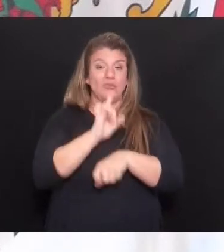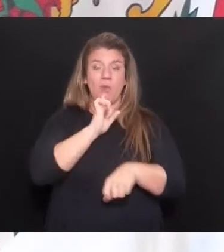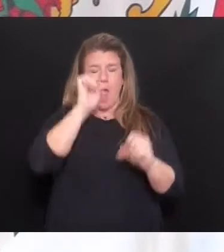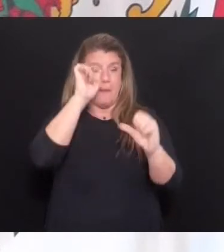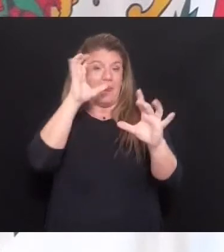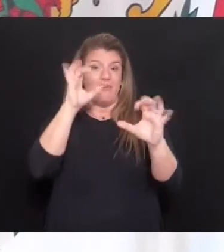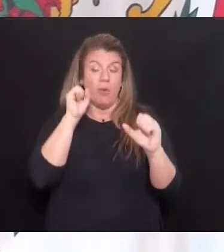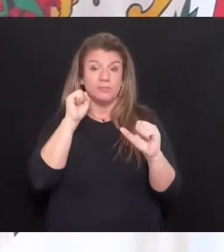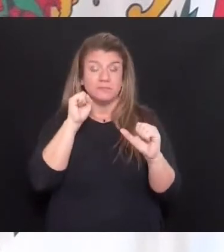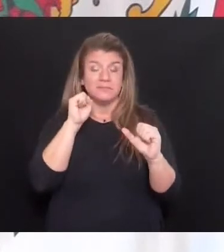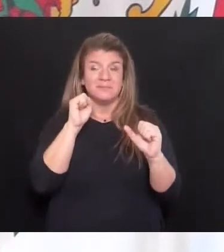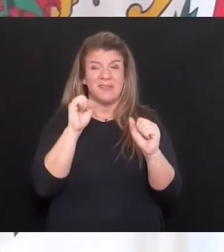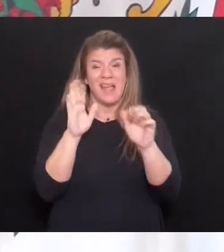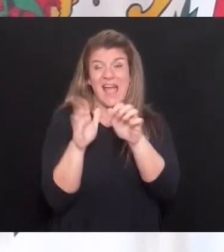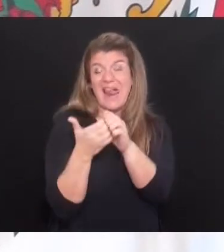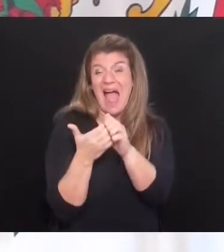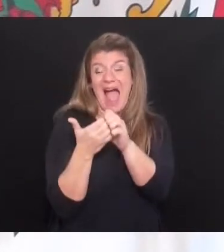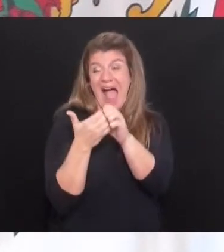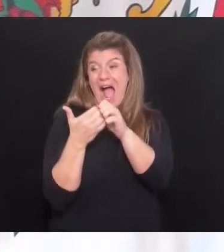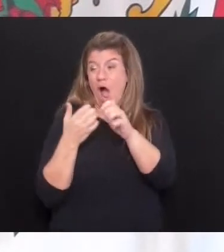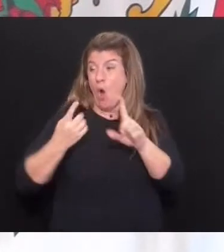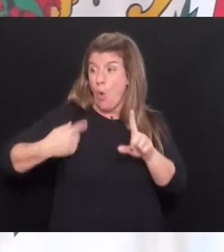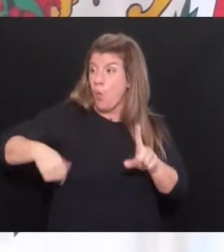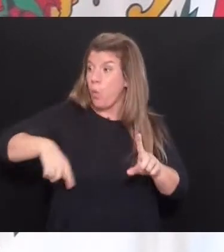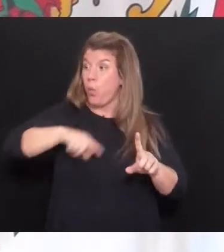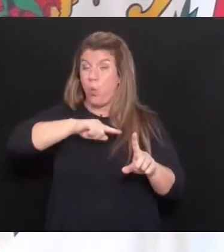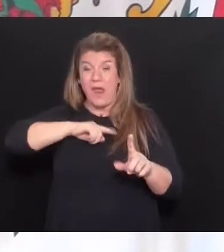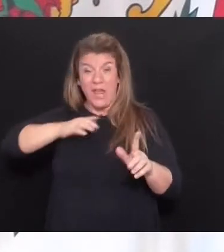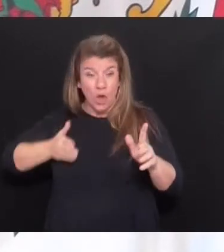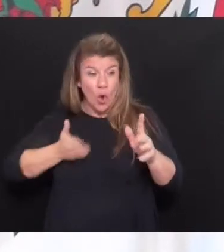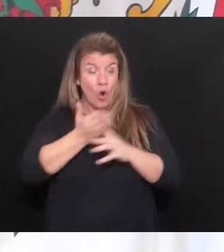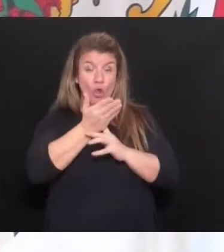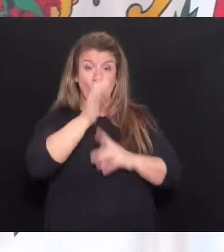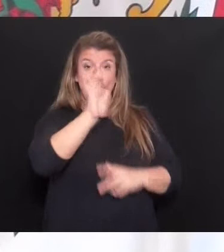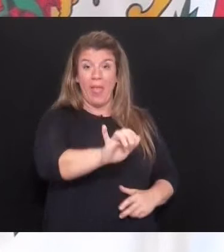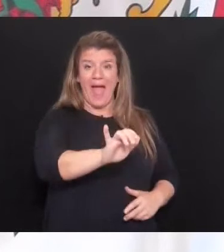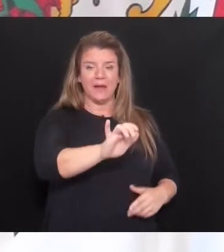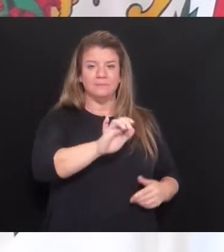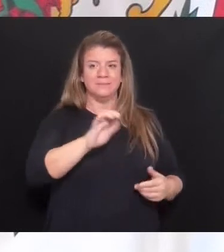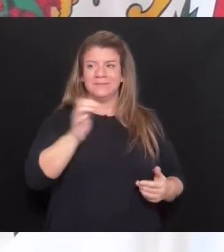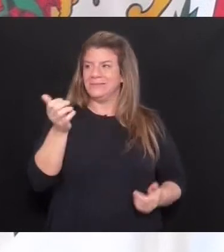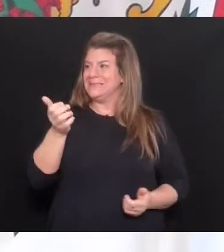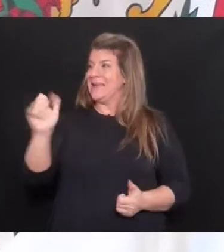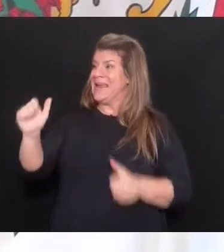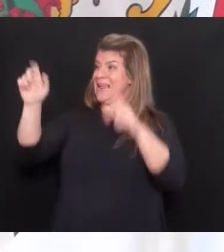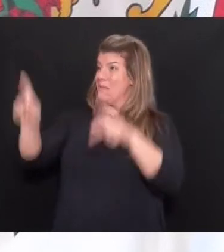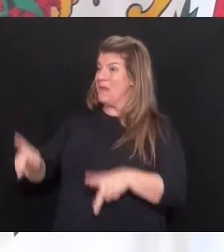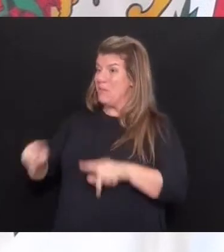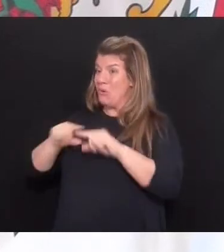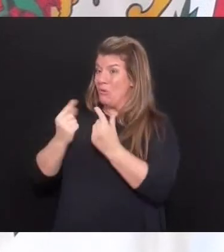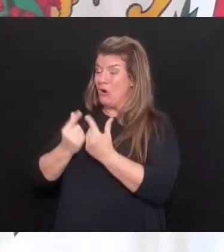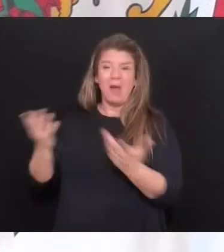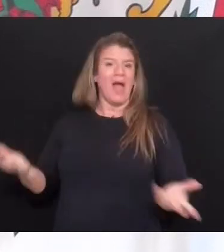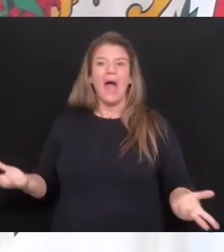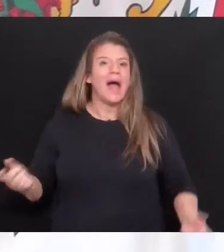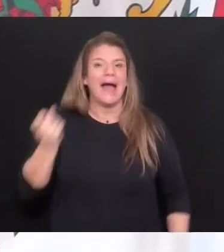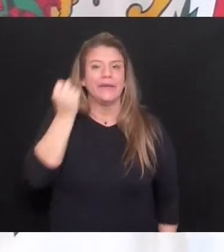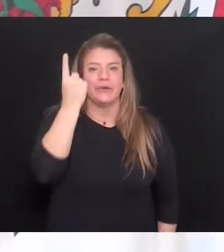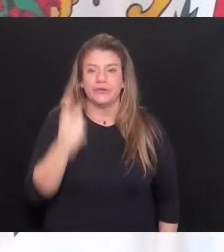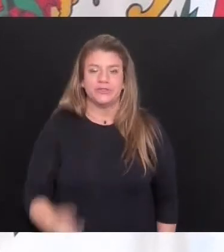unbelievable. And how in the world we can put them through this, of all people, I don't get it. I just plain don't get